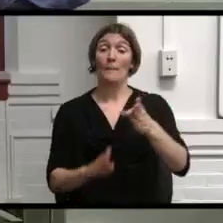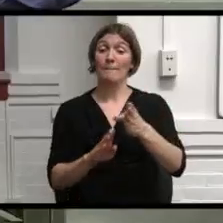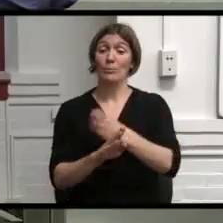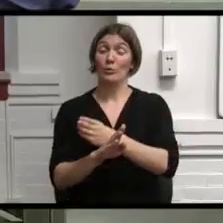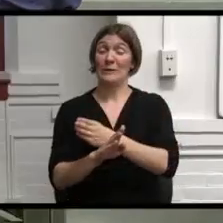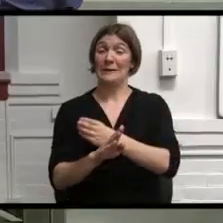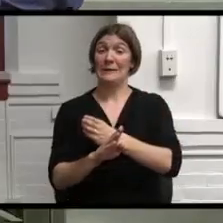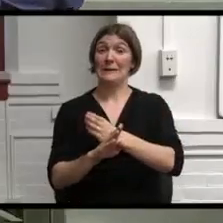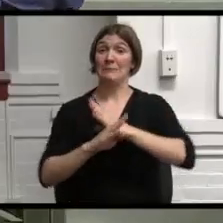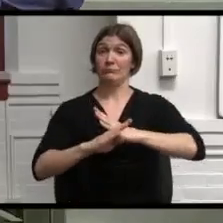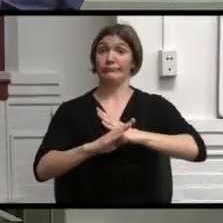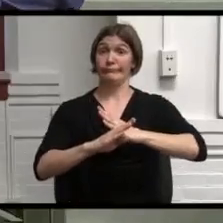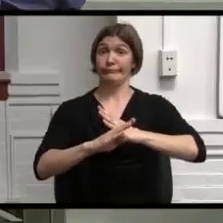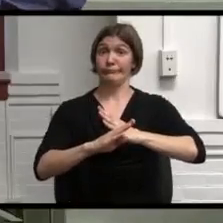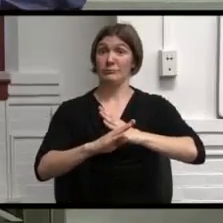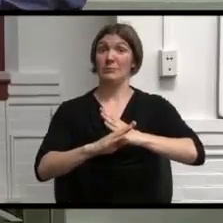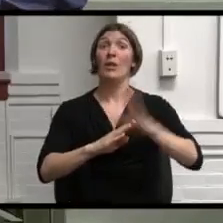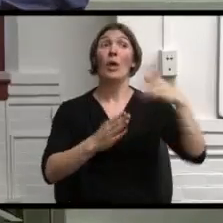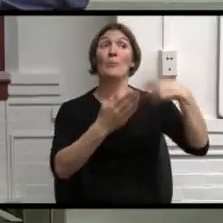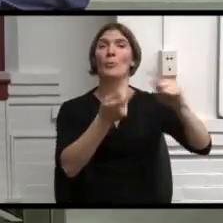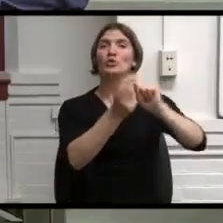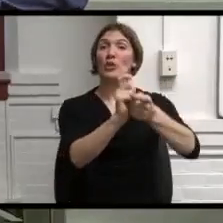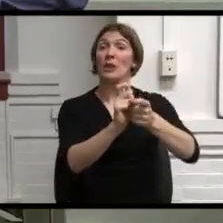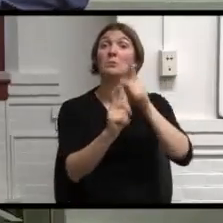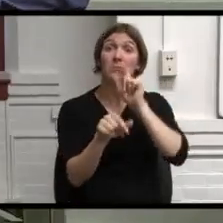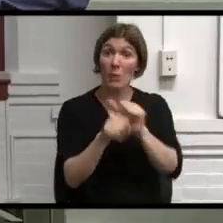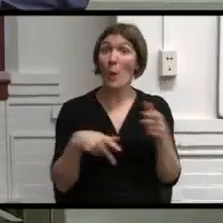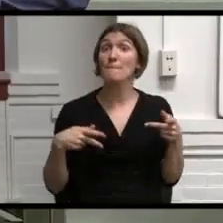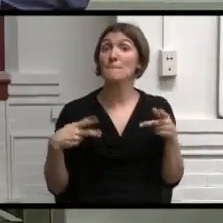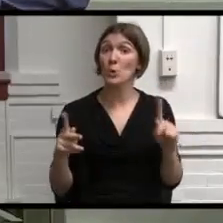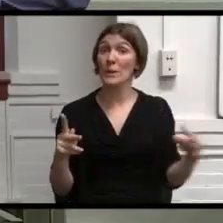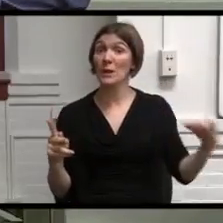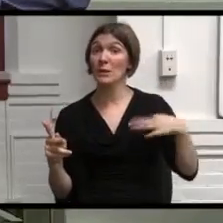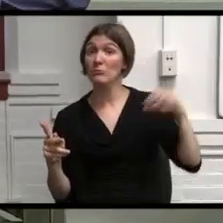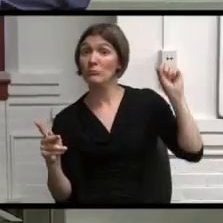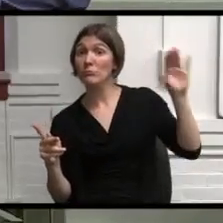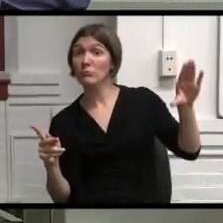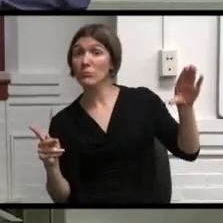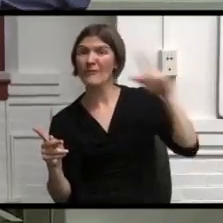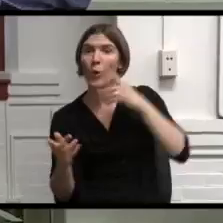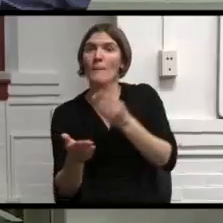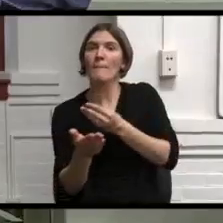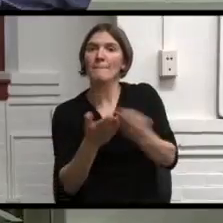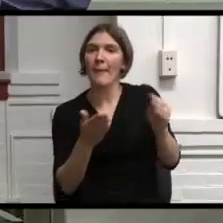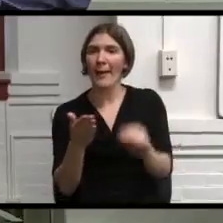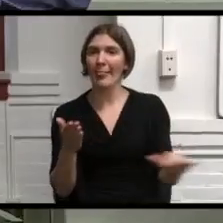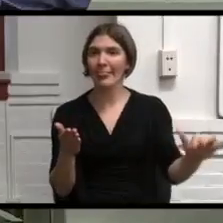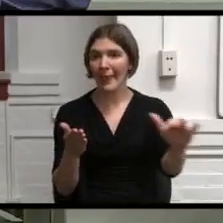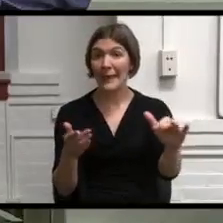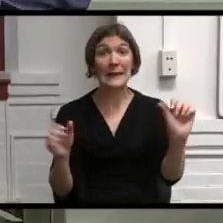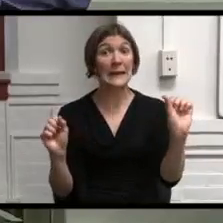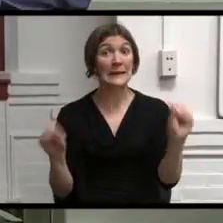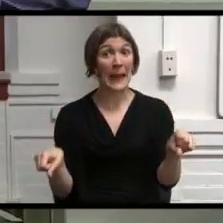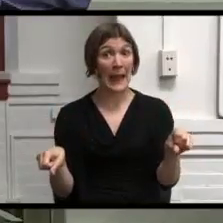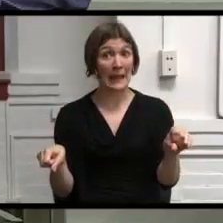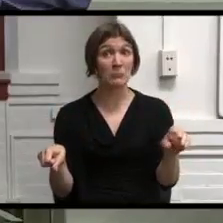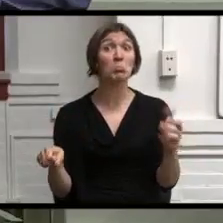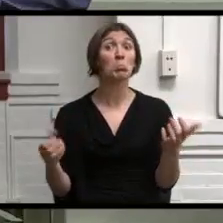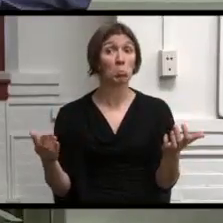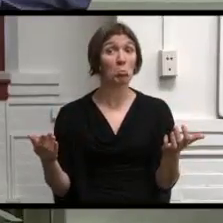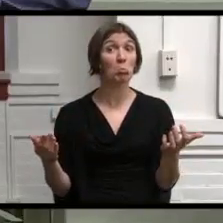program has been changed in recent years to allow for the possibility of purchasing land